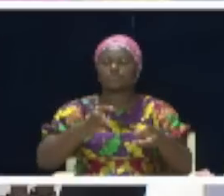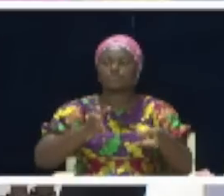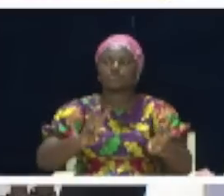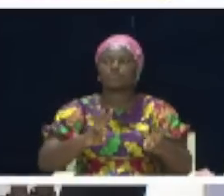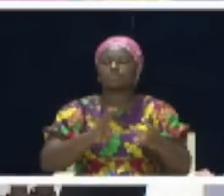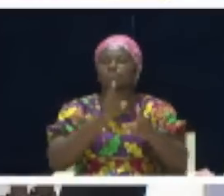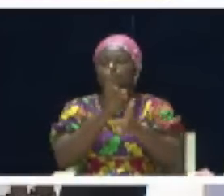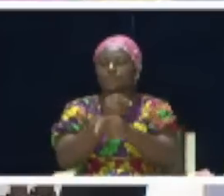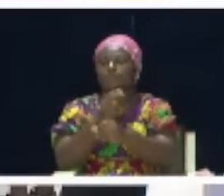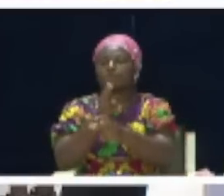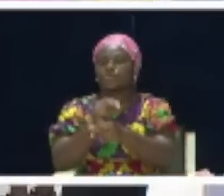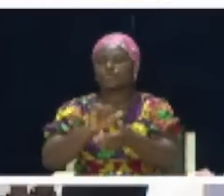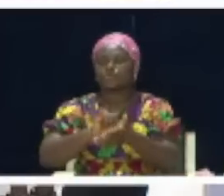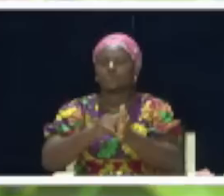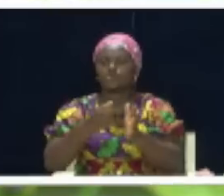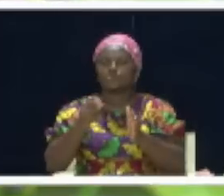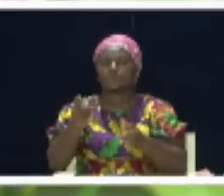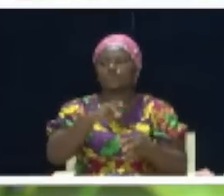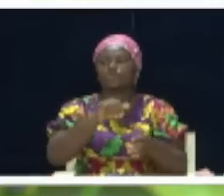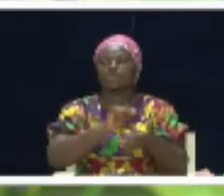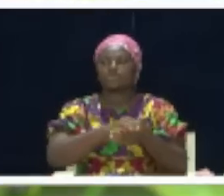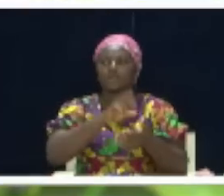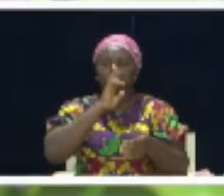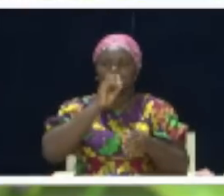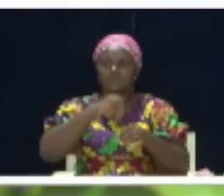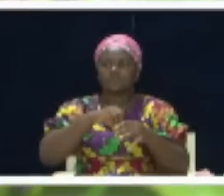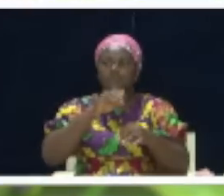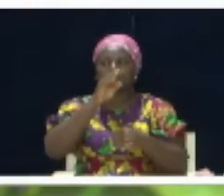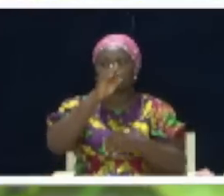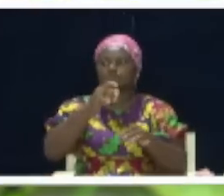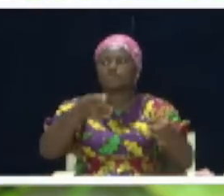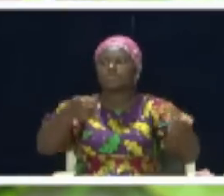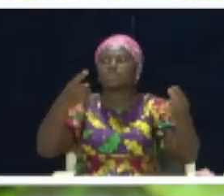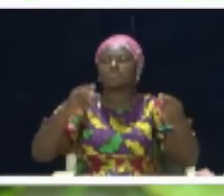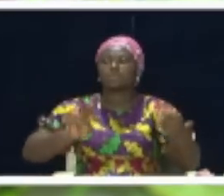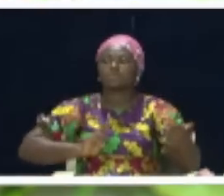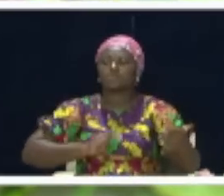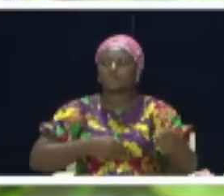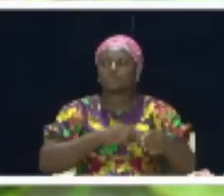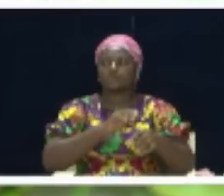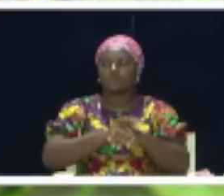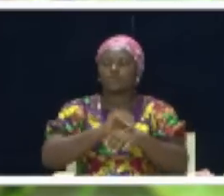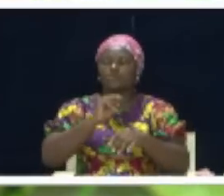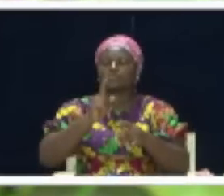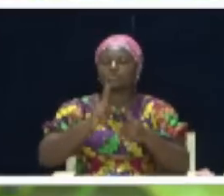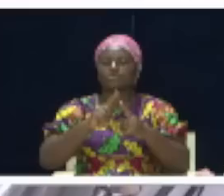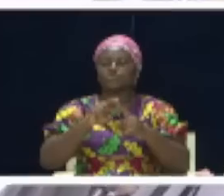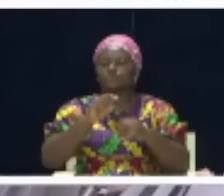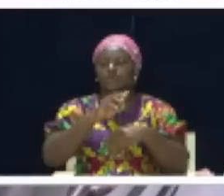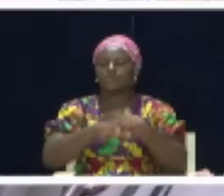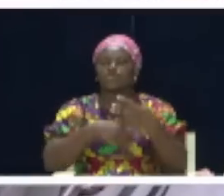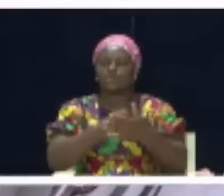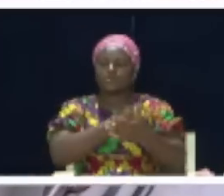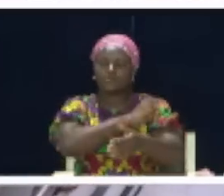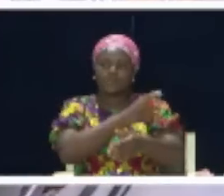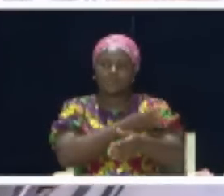Those who are already in front, let's talk to the Almighty God. And say,